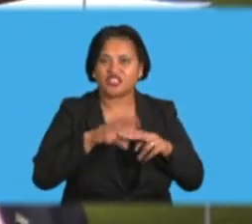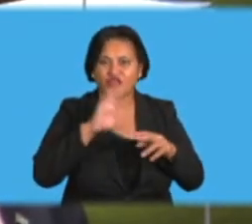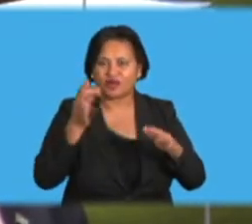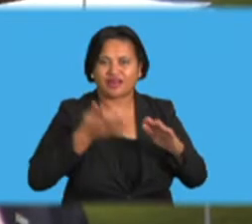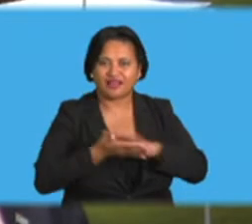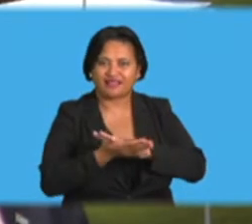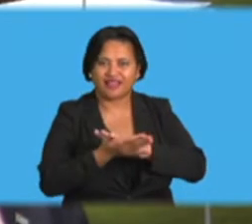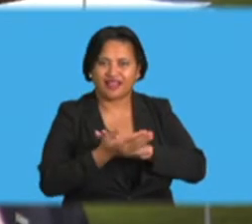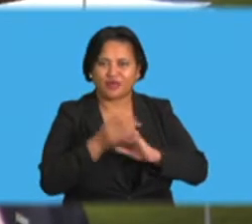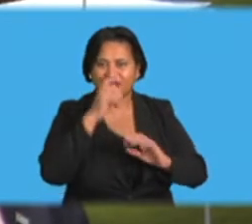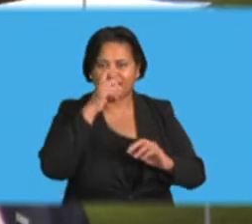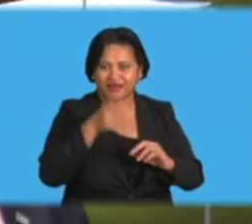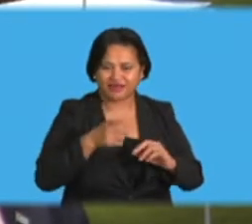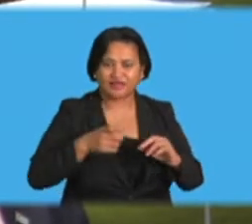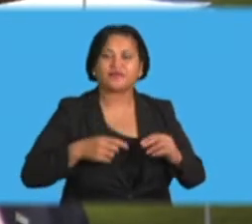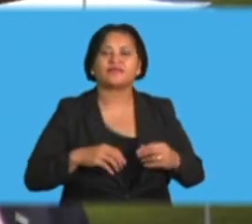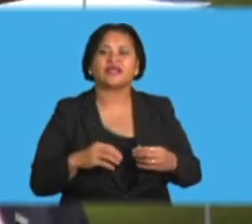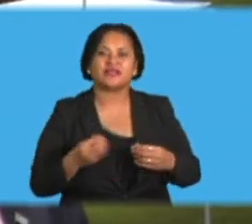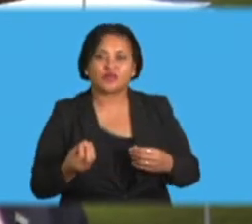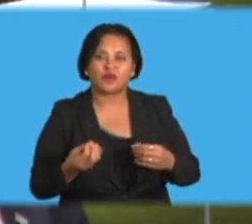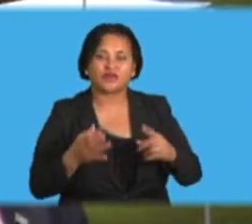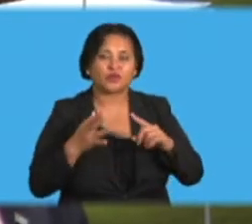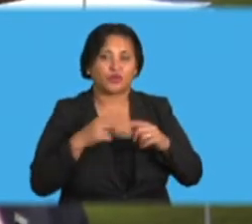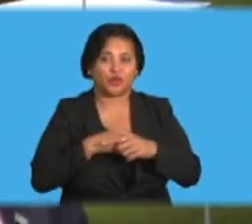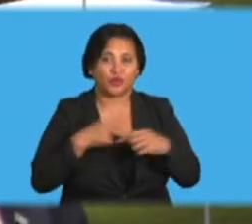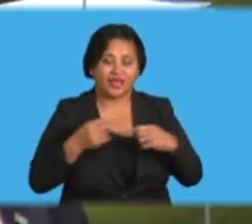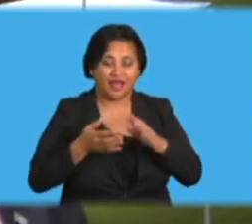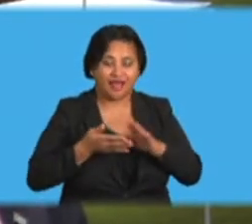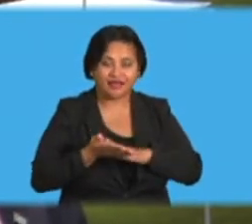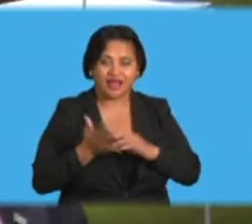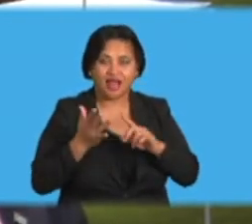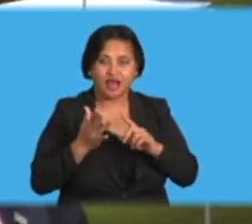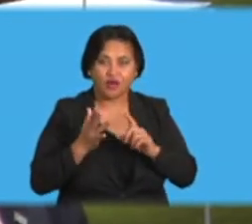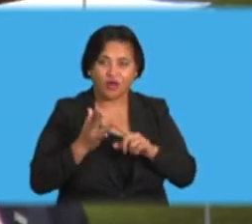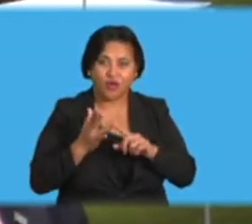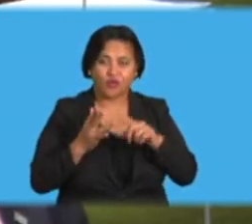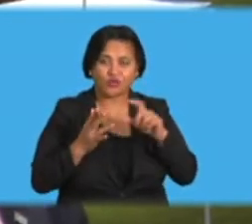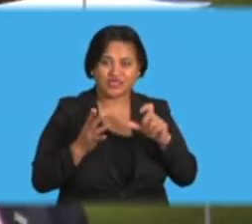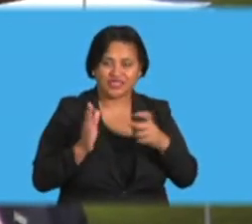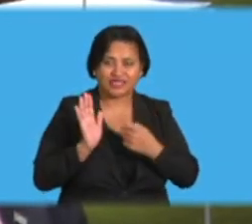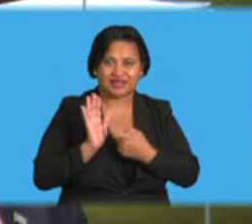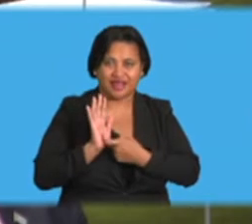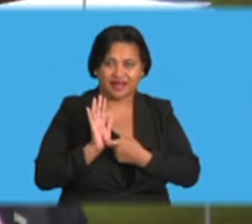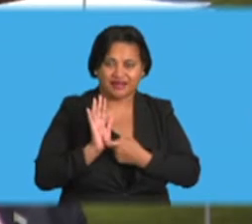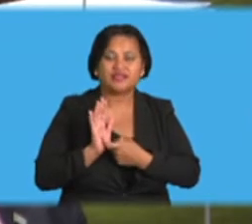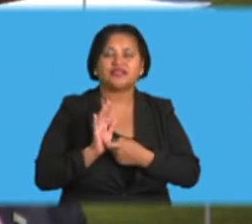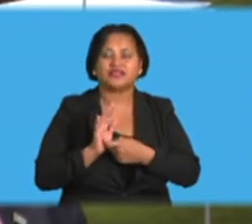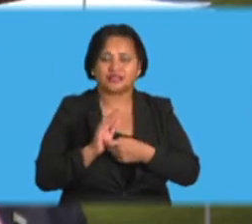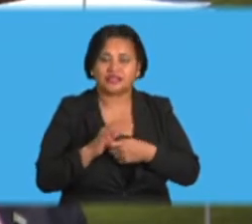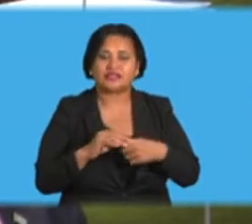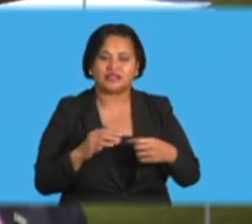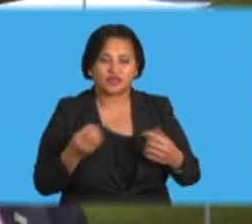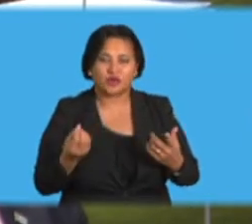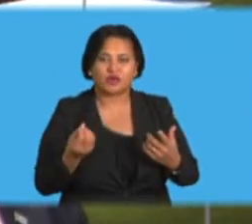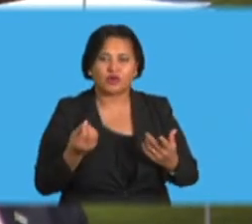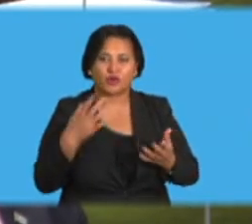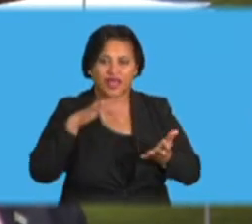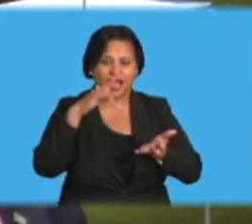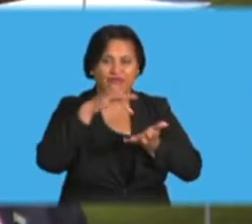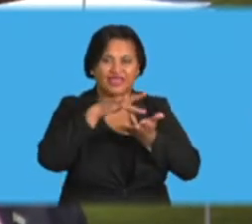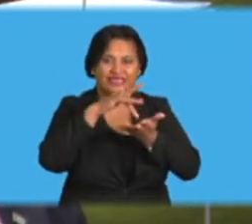Ordinary Capital Resources, or which is OCR, as we are deemed to be a middle-income country, have middle-income country